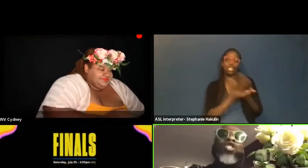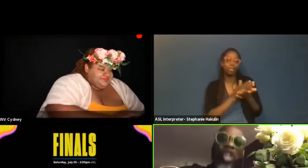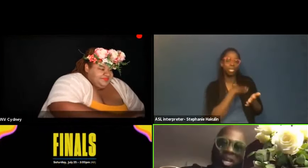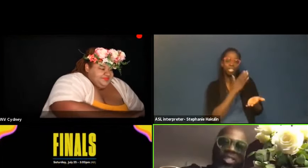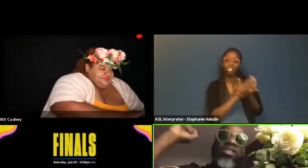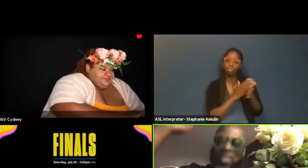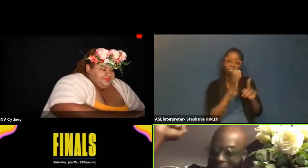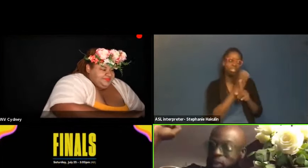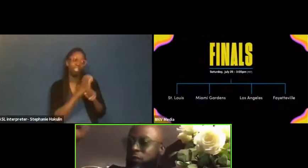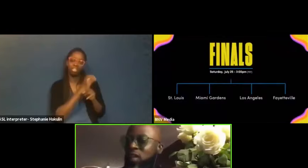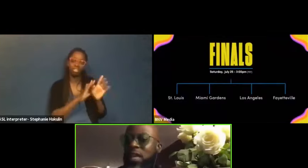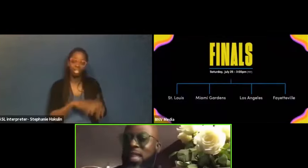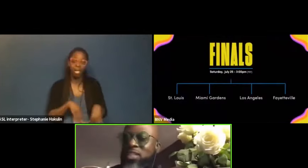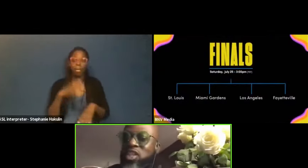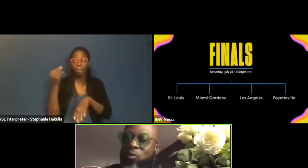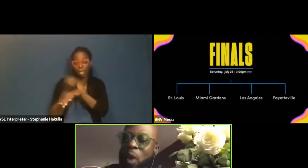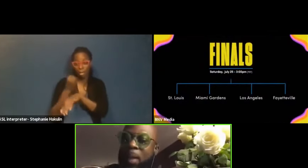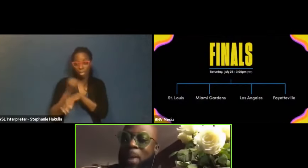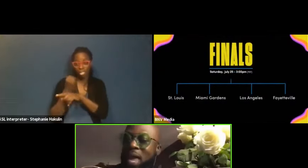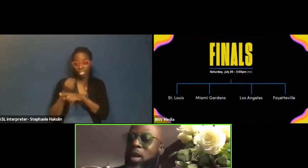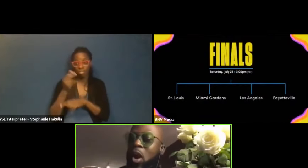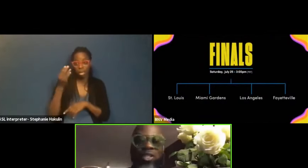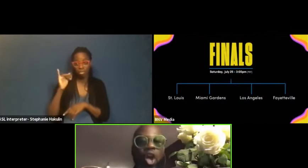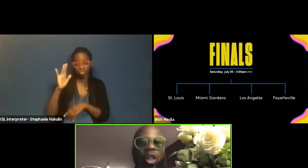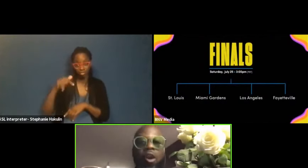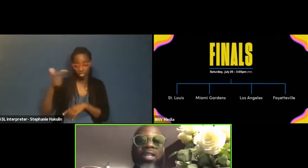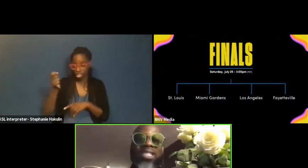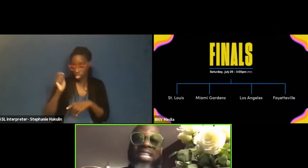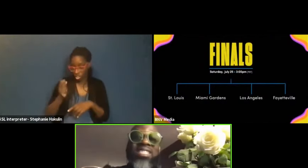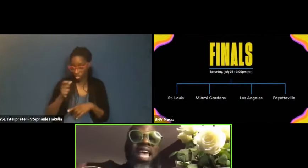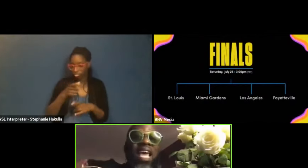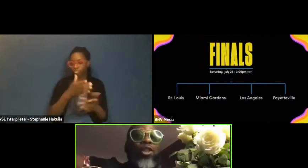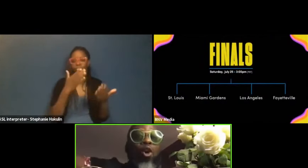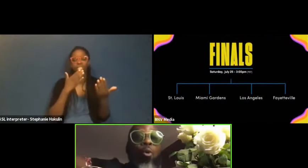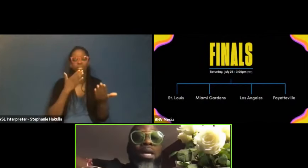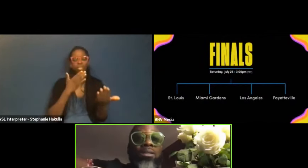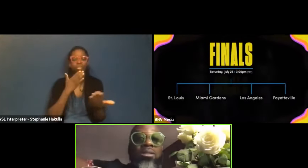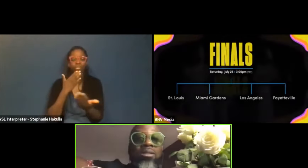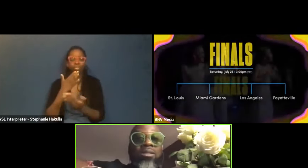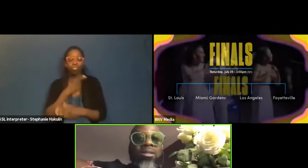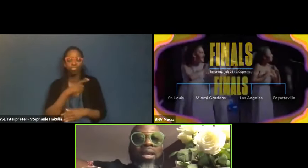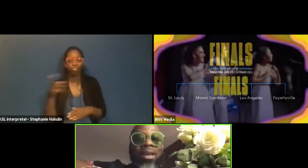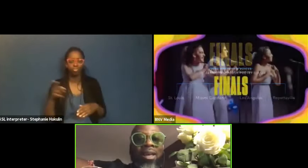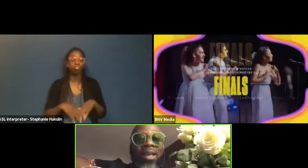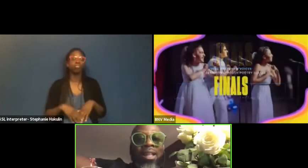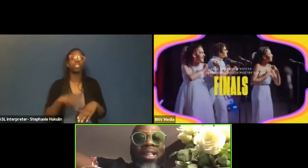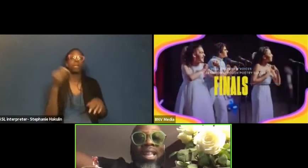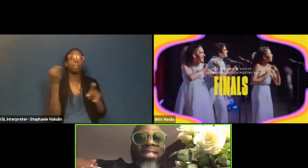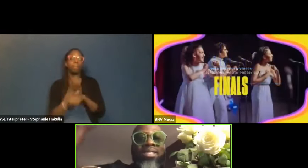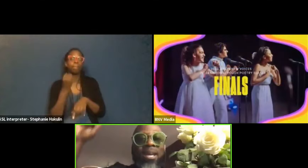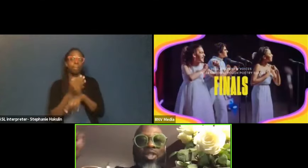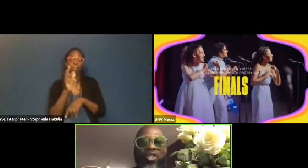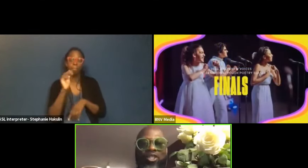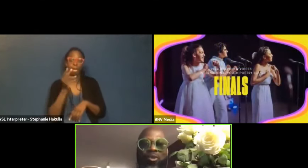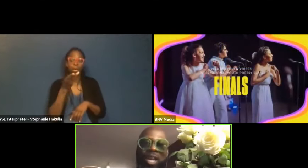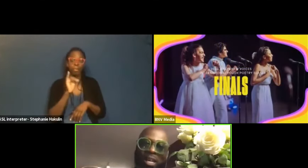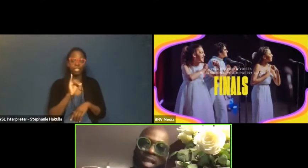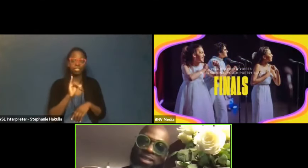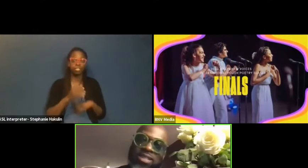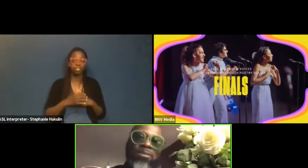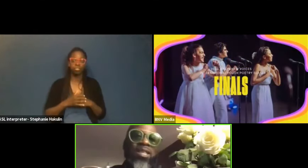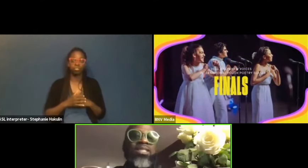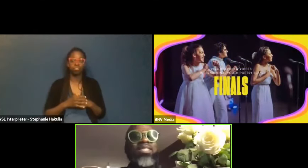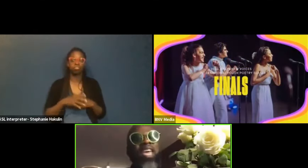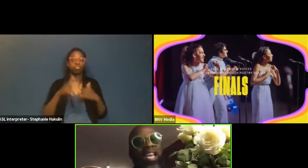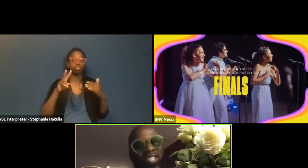deck. Judges, thank you for getting that shit right. Miami Gardens, y'all are on deck. St. Louis, let's step to the screen.